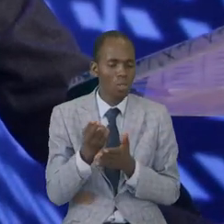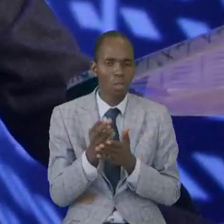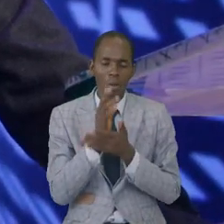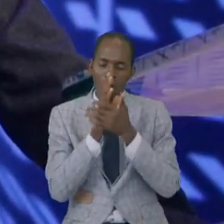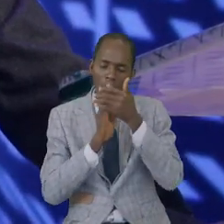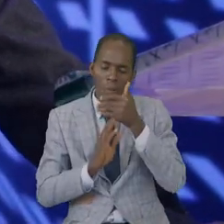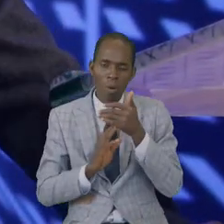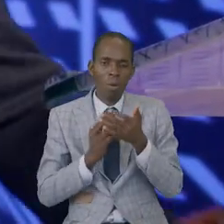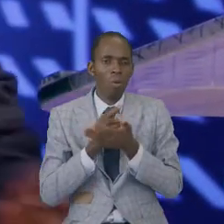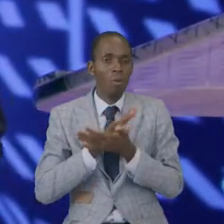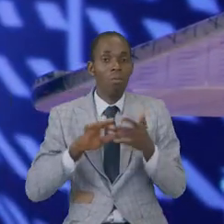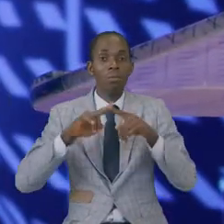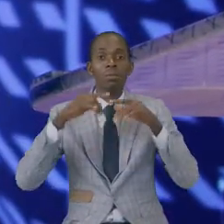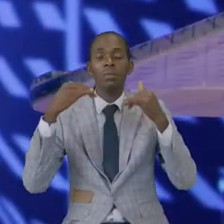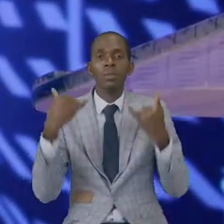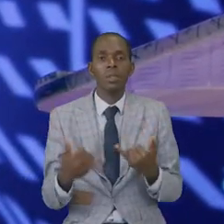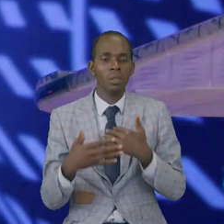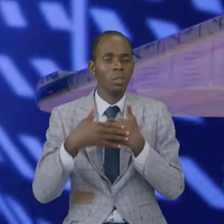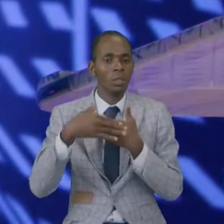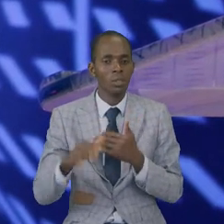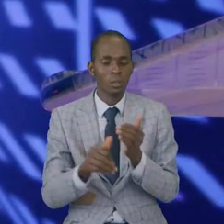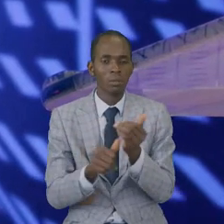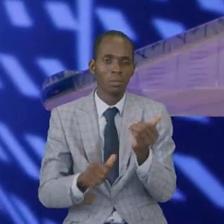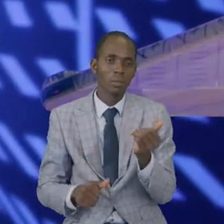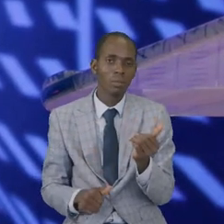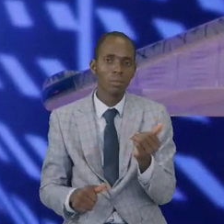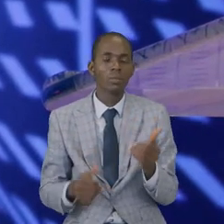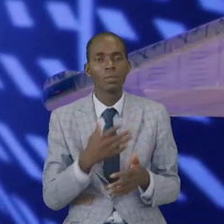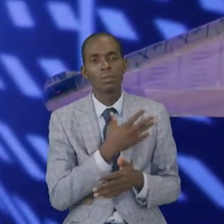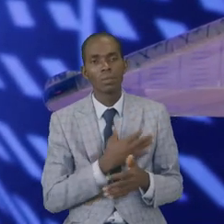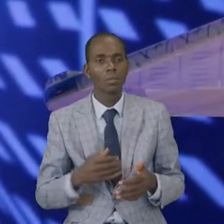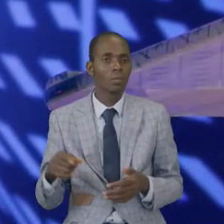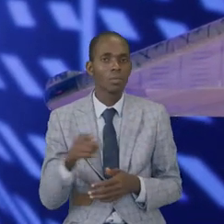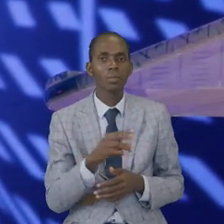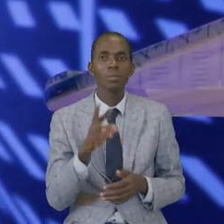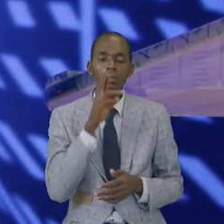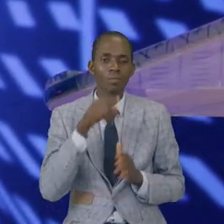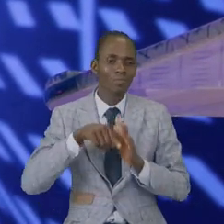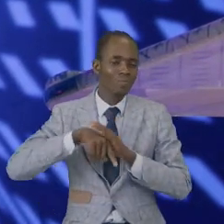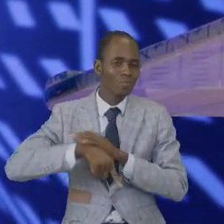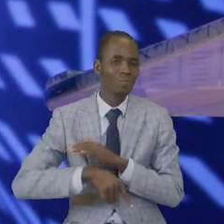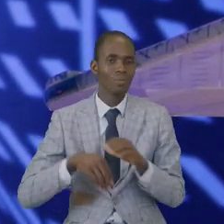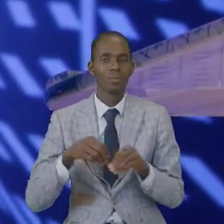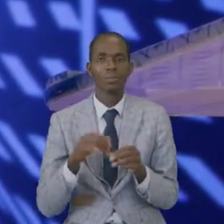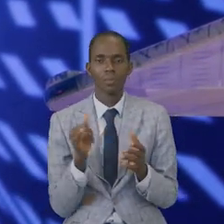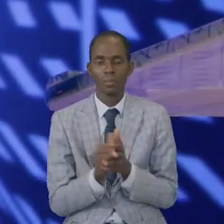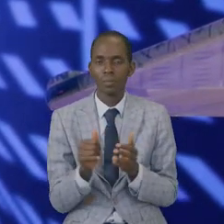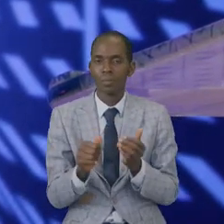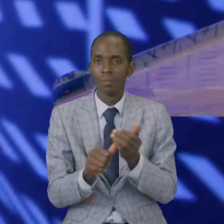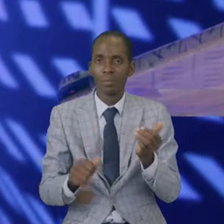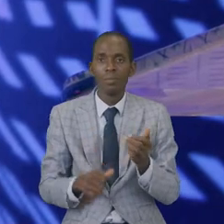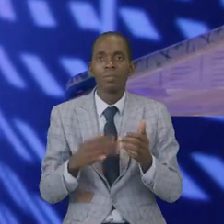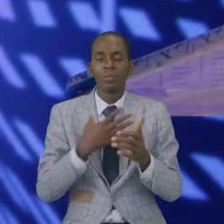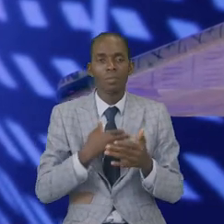they were holy. But now, after backsliding, and then they're deep in that backsliding, it says now